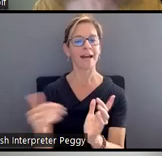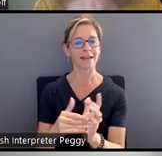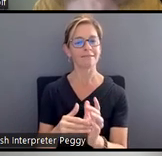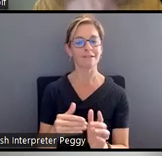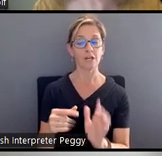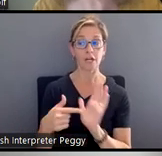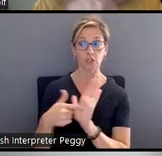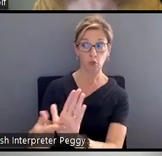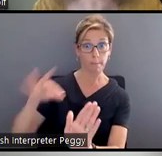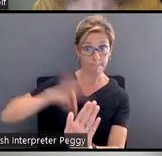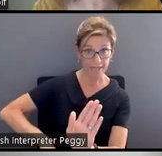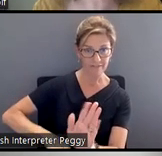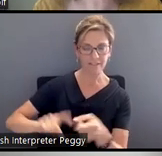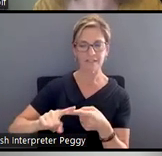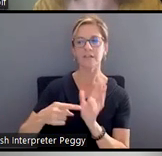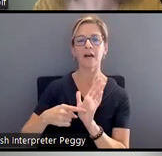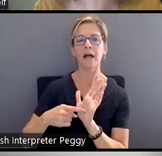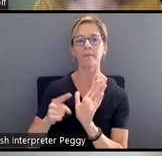what get people engaged.